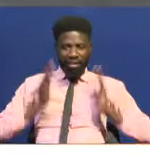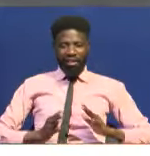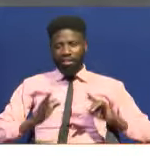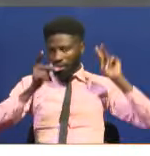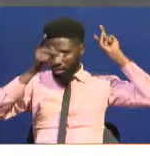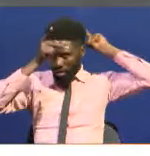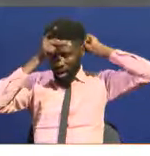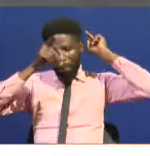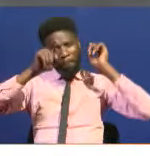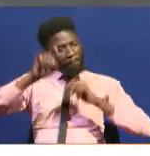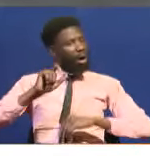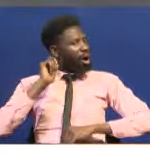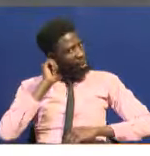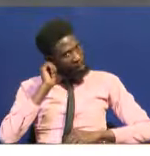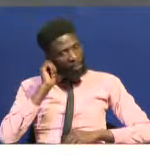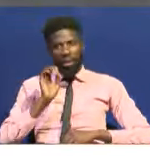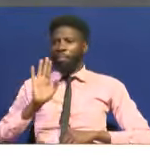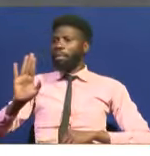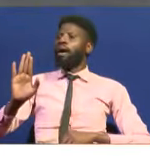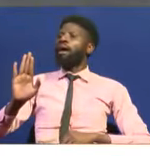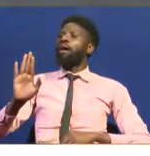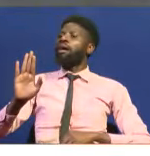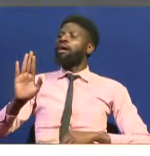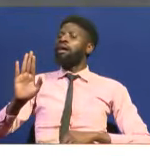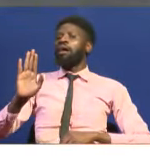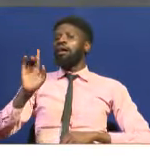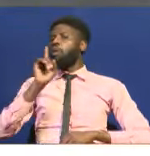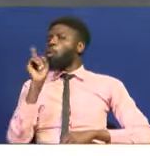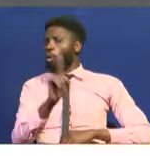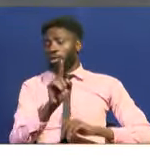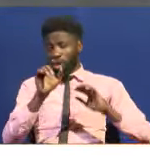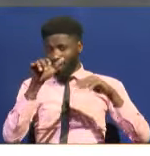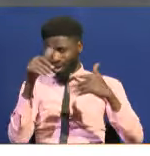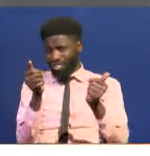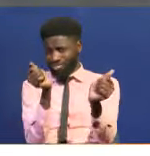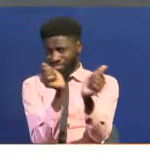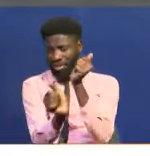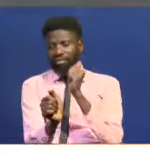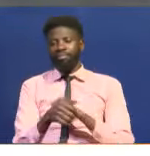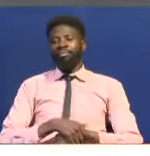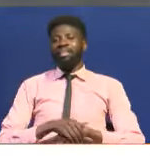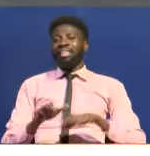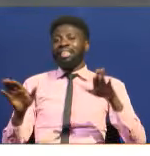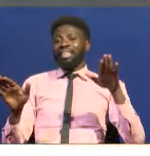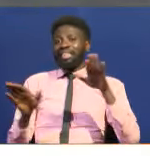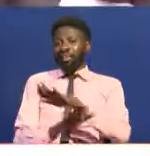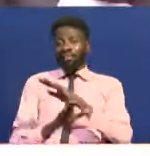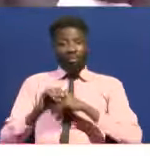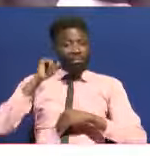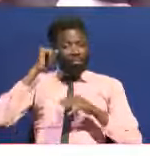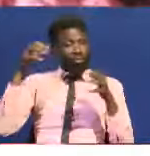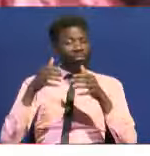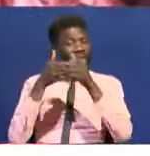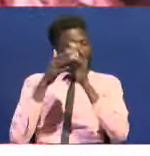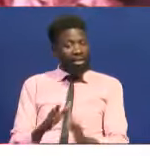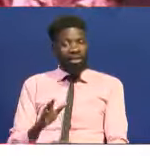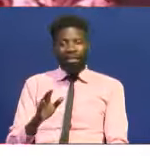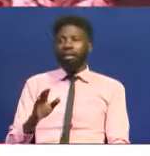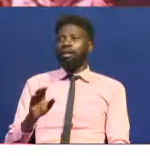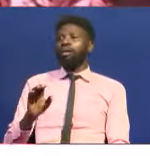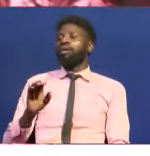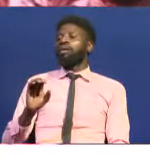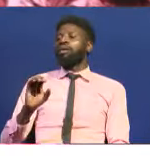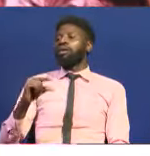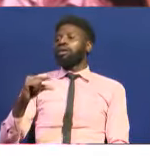to comply with party directives or face disciplinary action. Deputy Party Leader Godfrey Osotsi says ODM